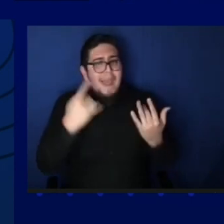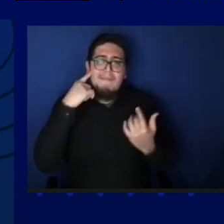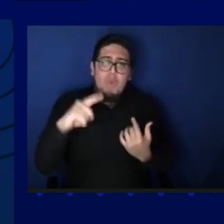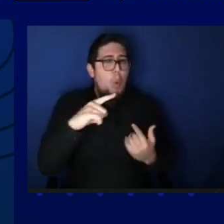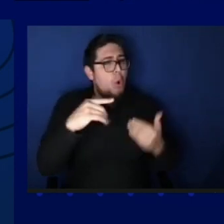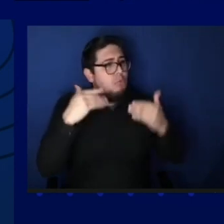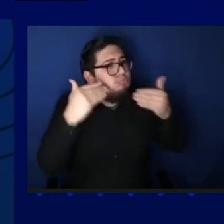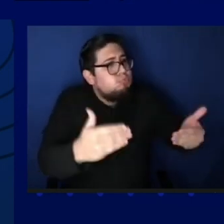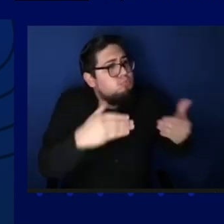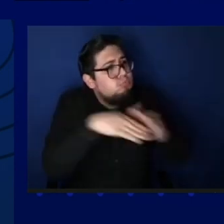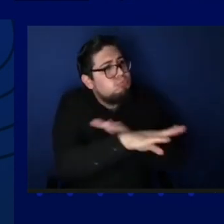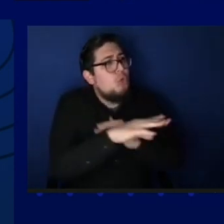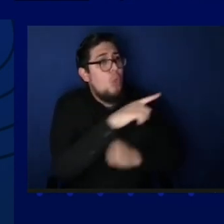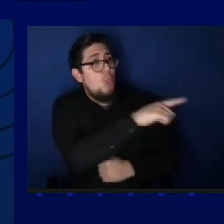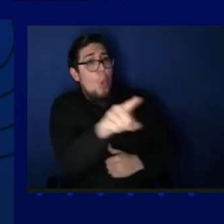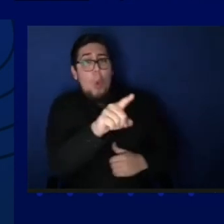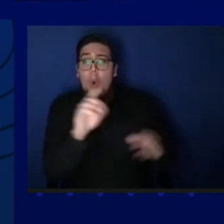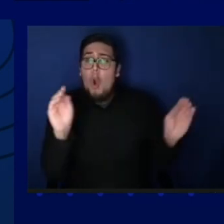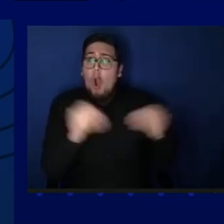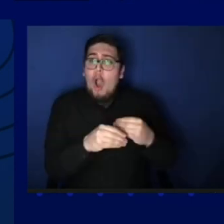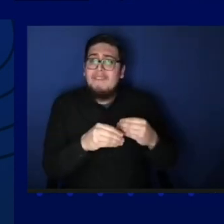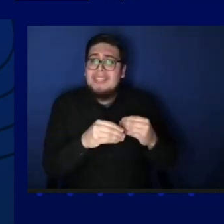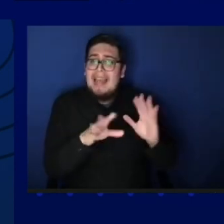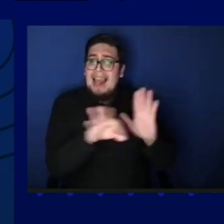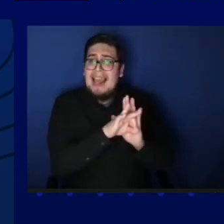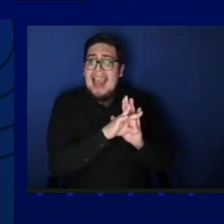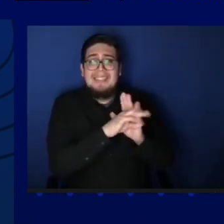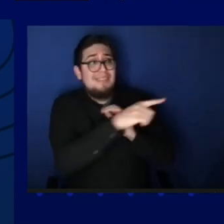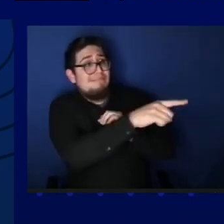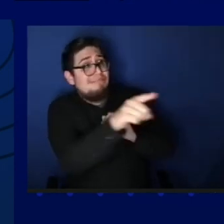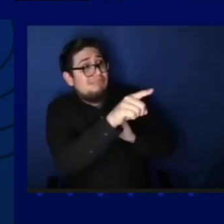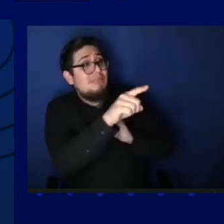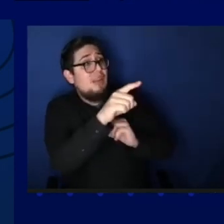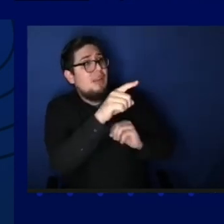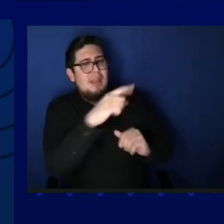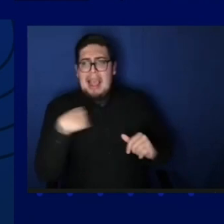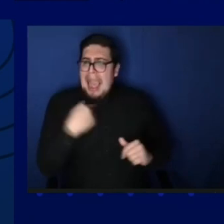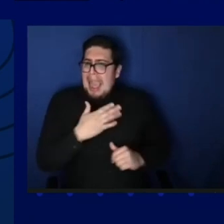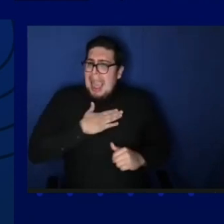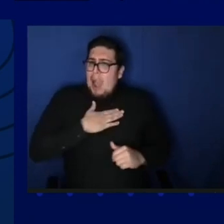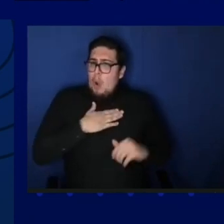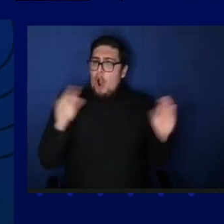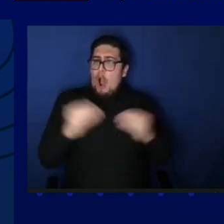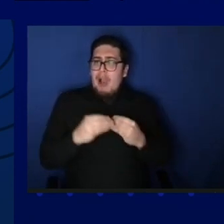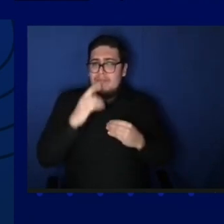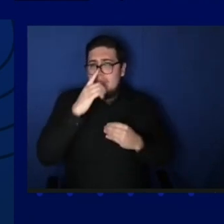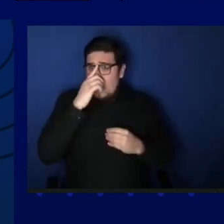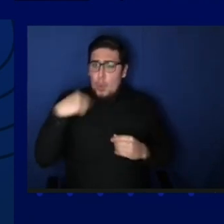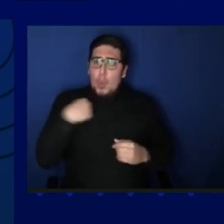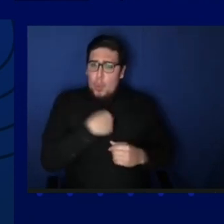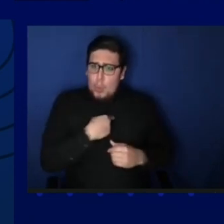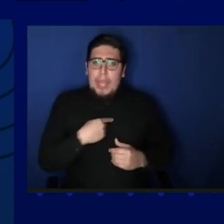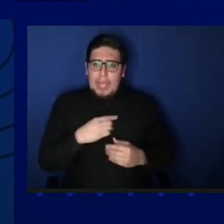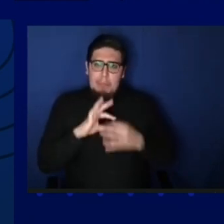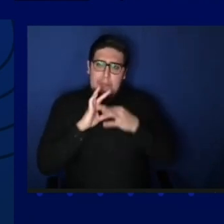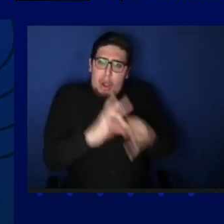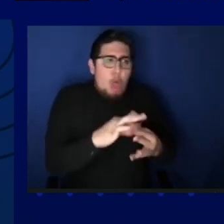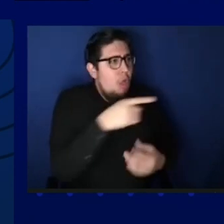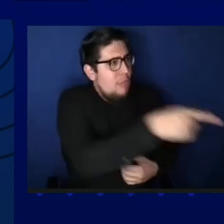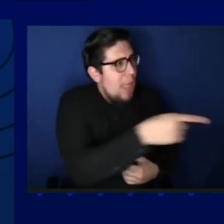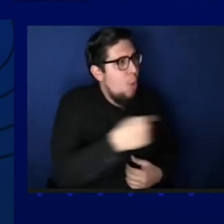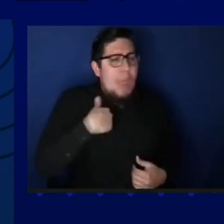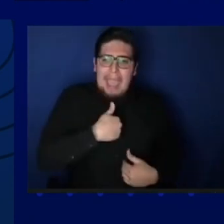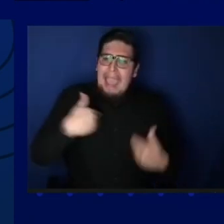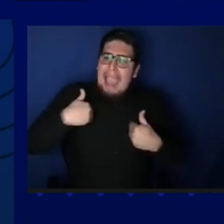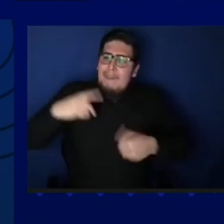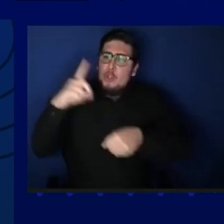our offices, right? So if you remember anything, it's that we belong there. We have a duty to be there. I also